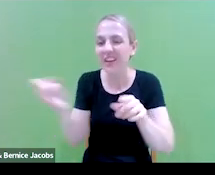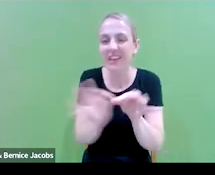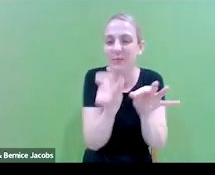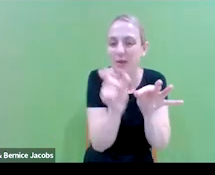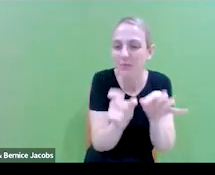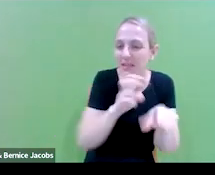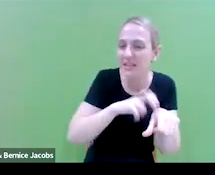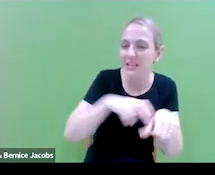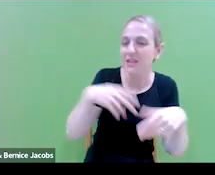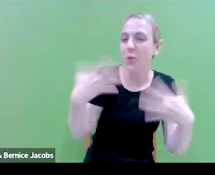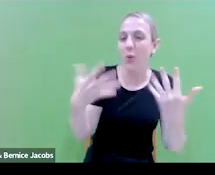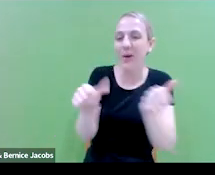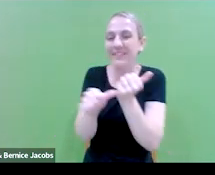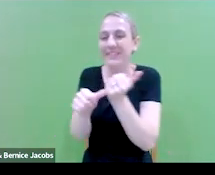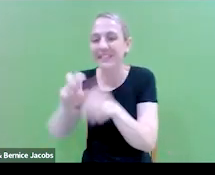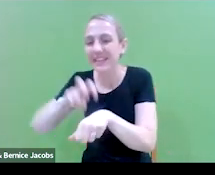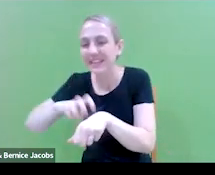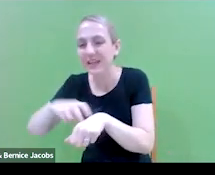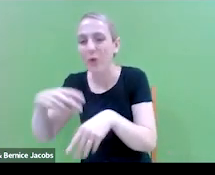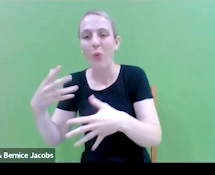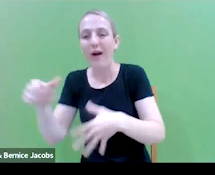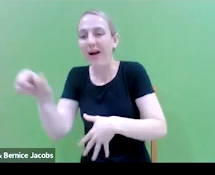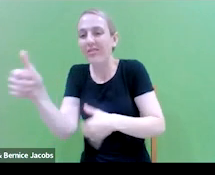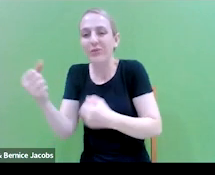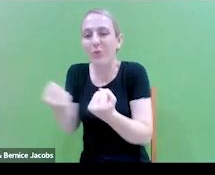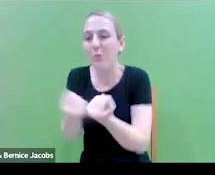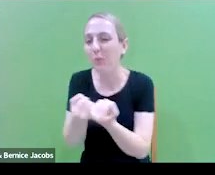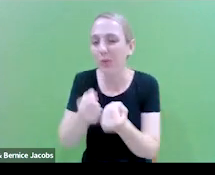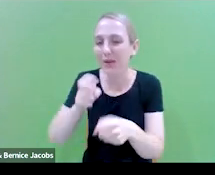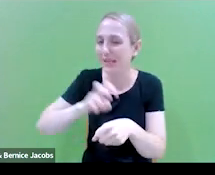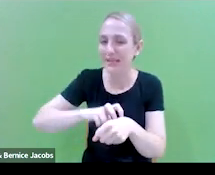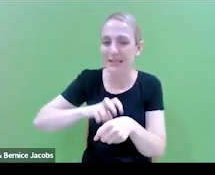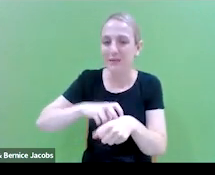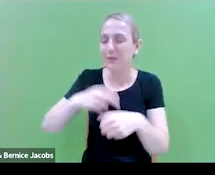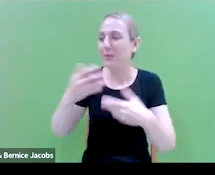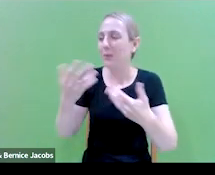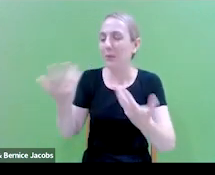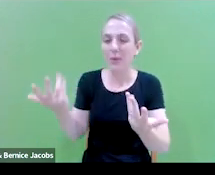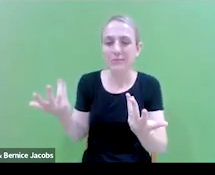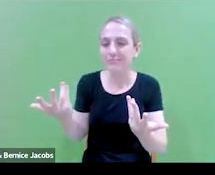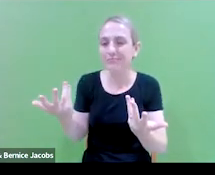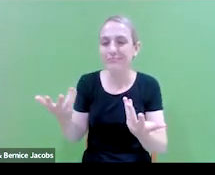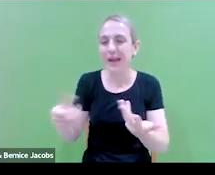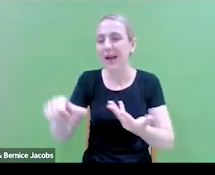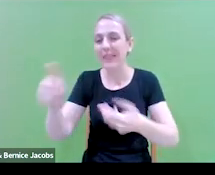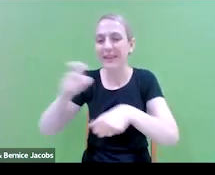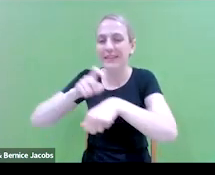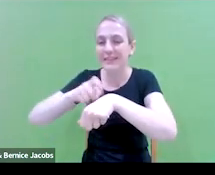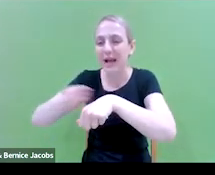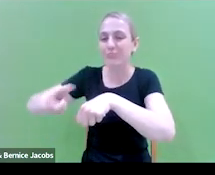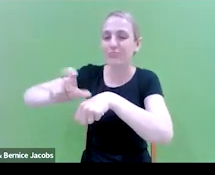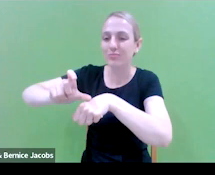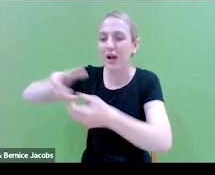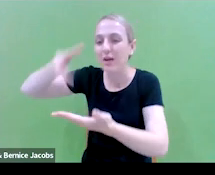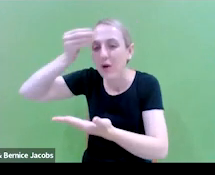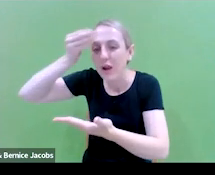an assistant or some support at the school or additional learning time or additional exam writing